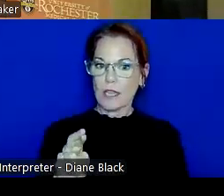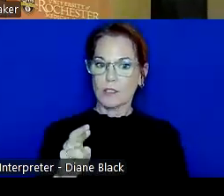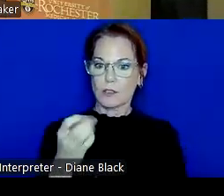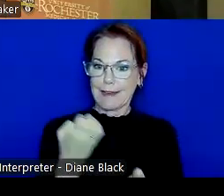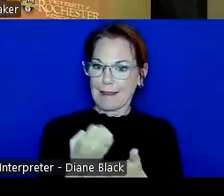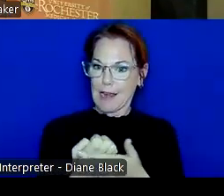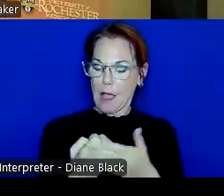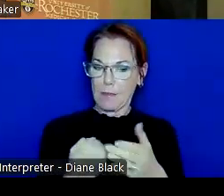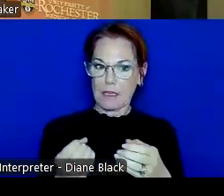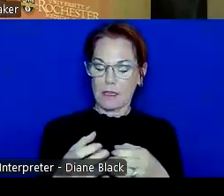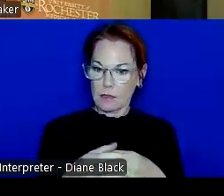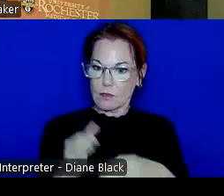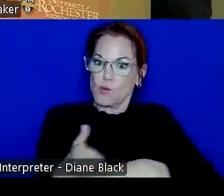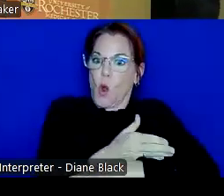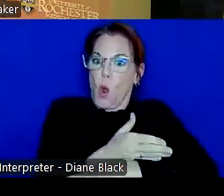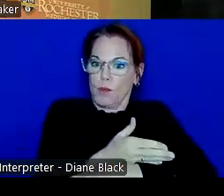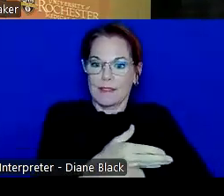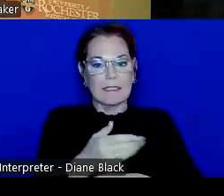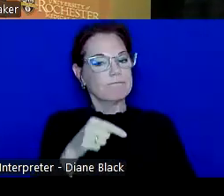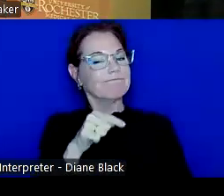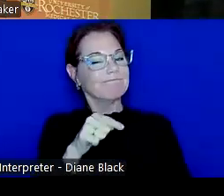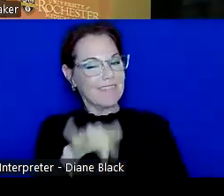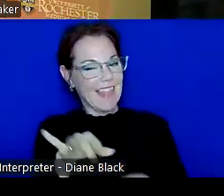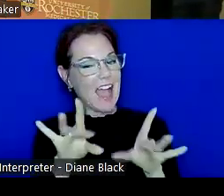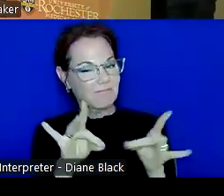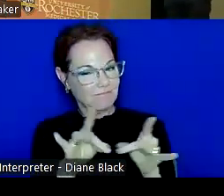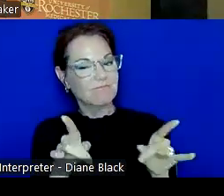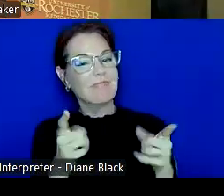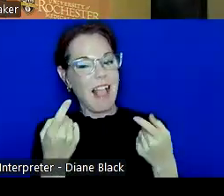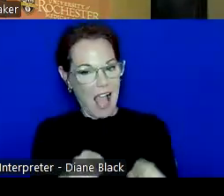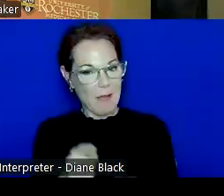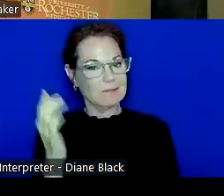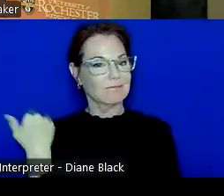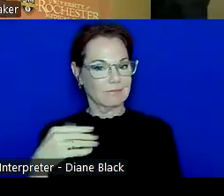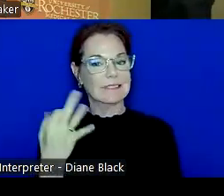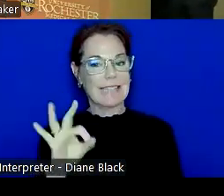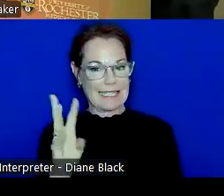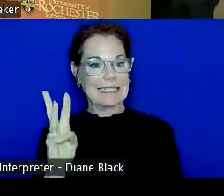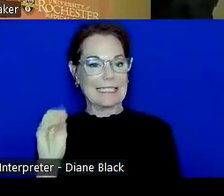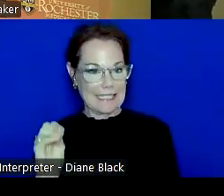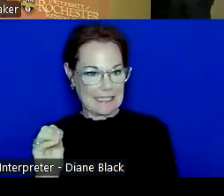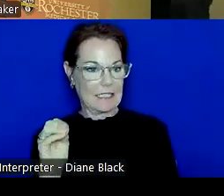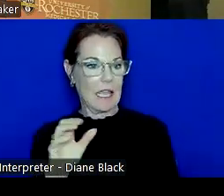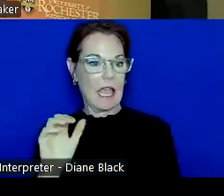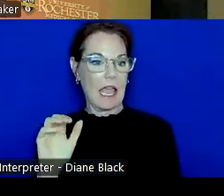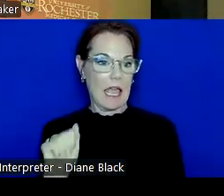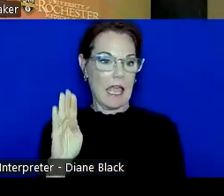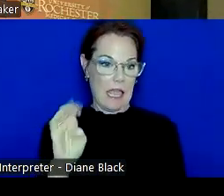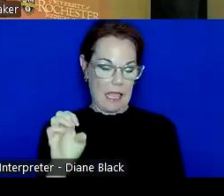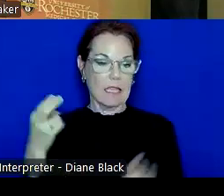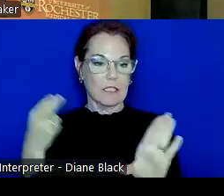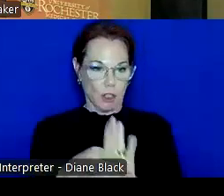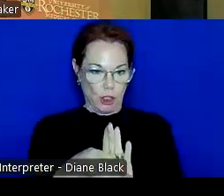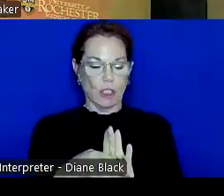they said in the 60s. In fact, the head of the real estate board joined Action for a Better Community on their greenlining panel with several